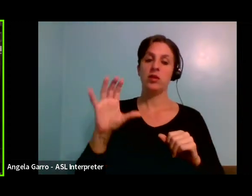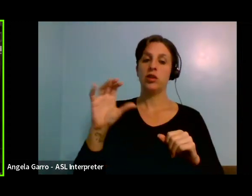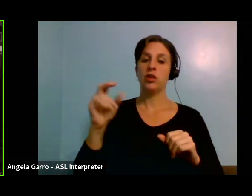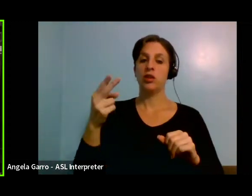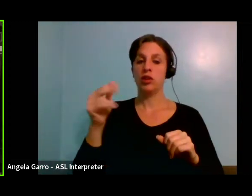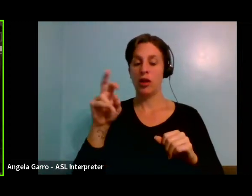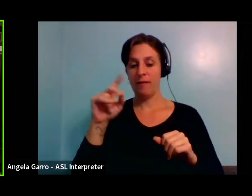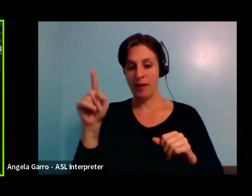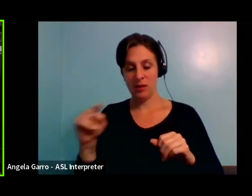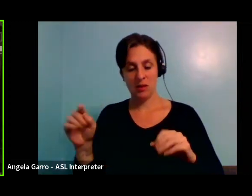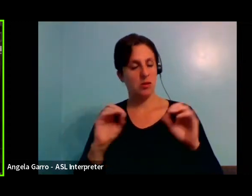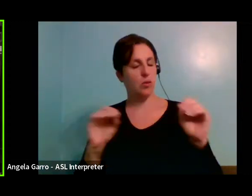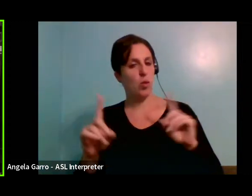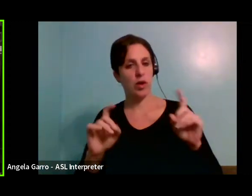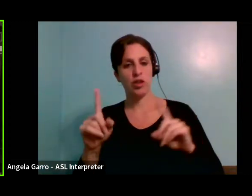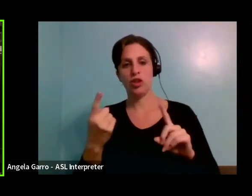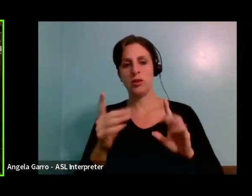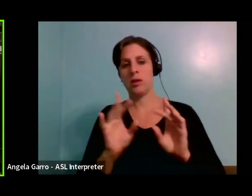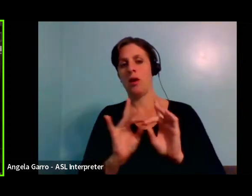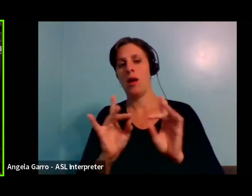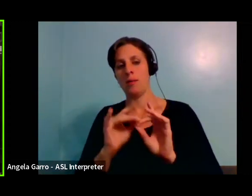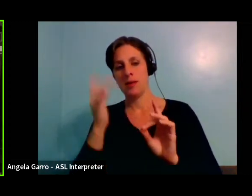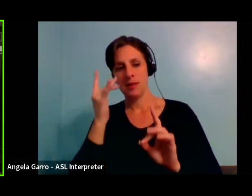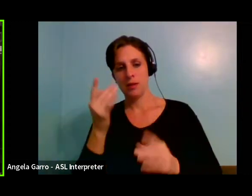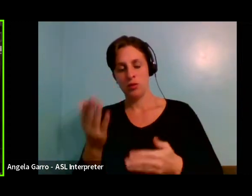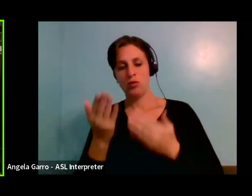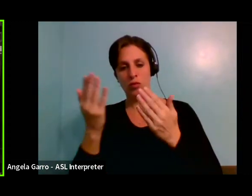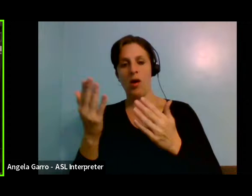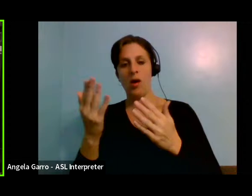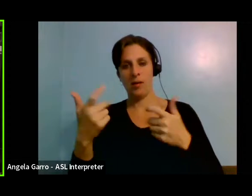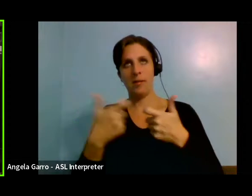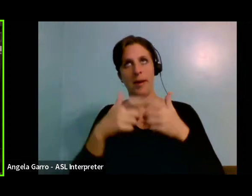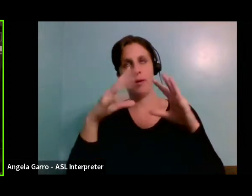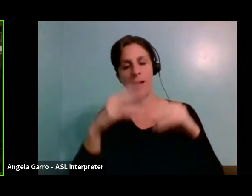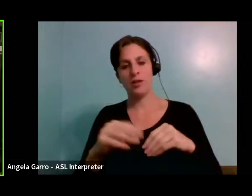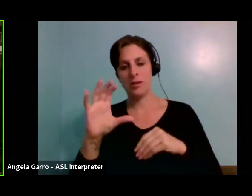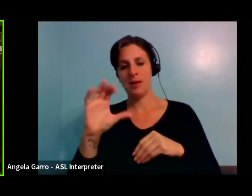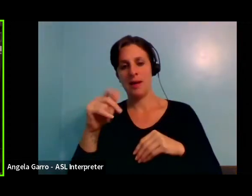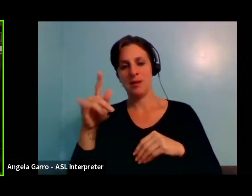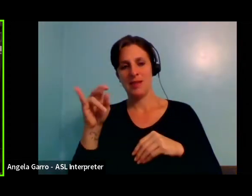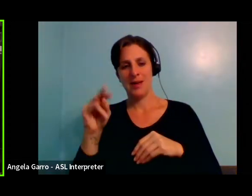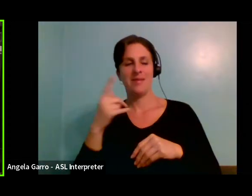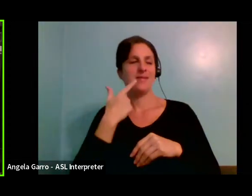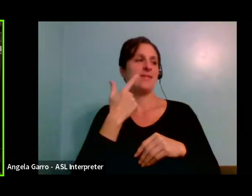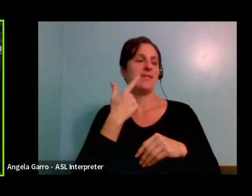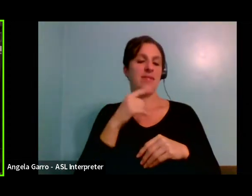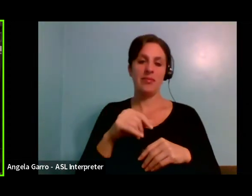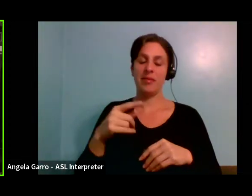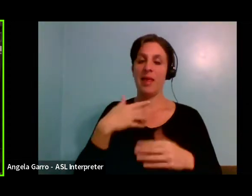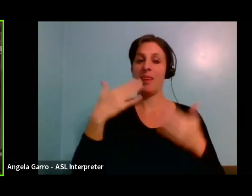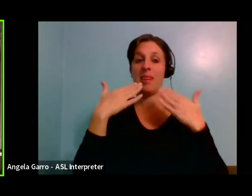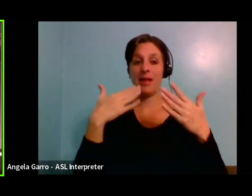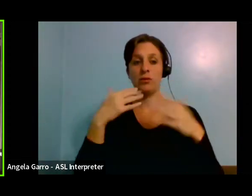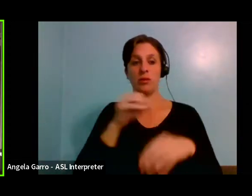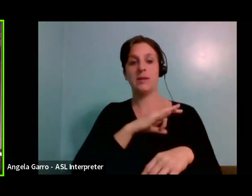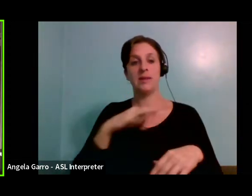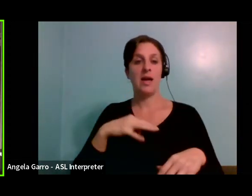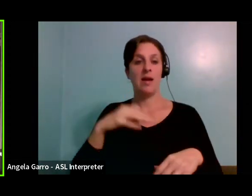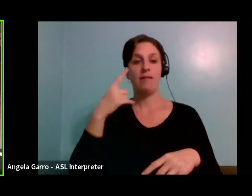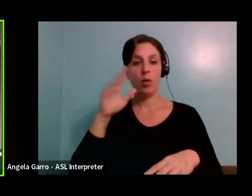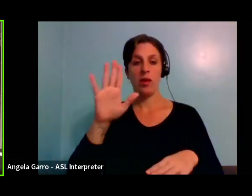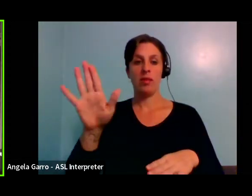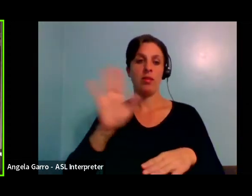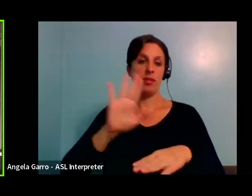Chavez. No questions, just a comment since you brought up the power outage today at Cappuccino. I want to thank staff for their quick